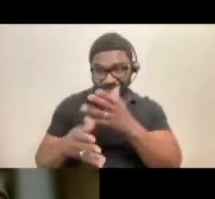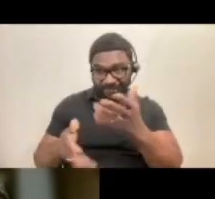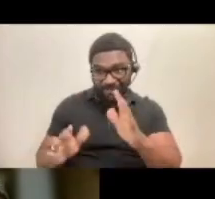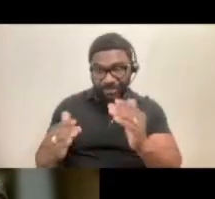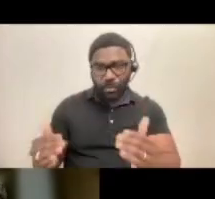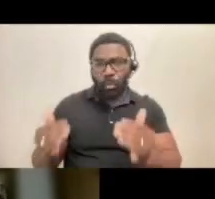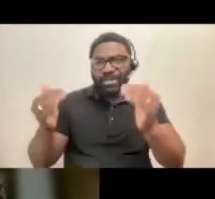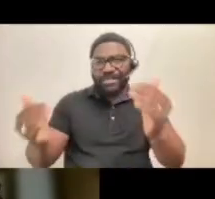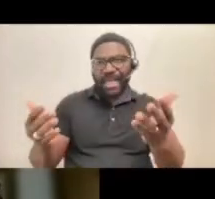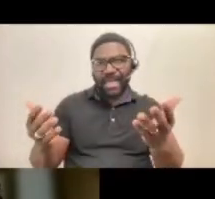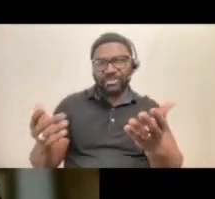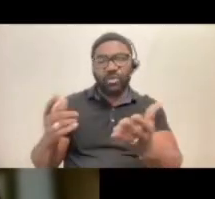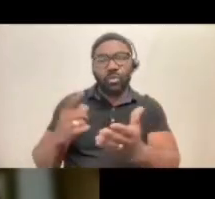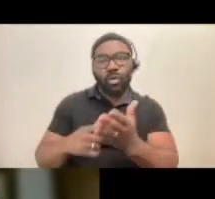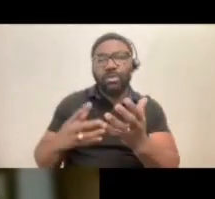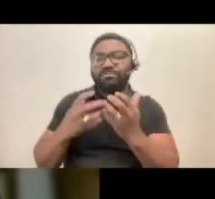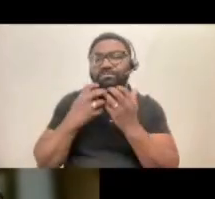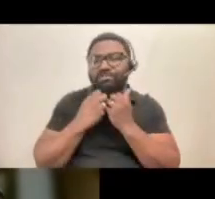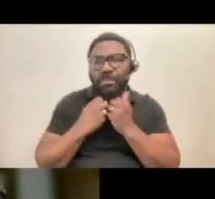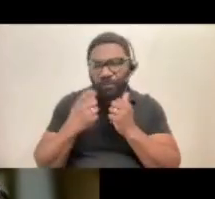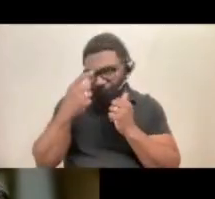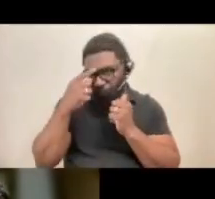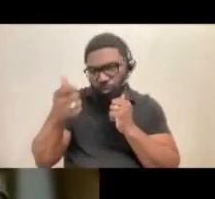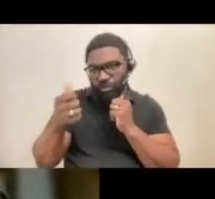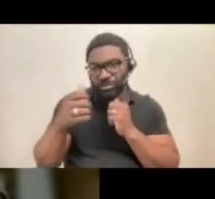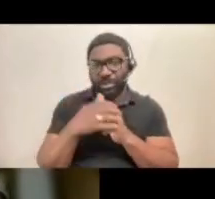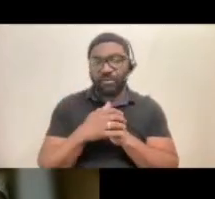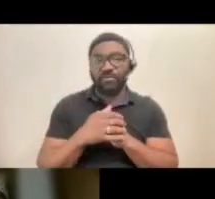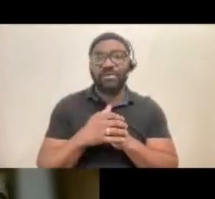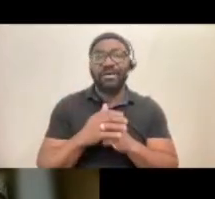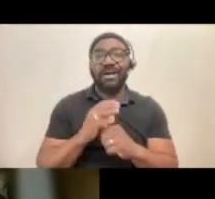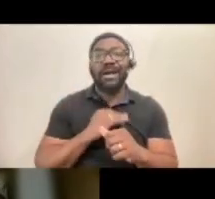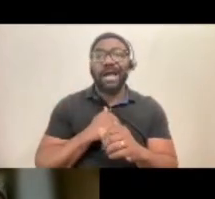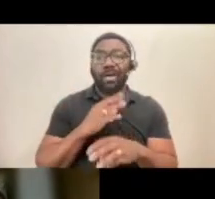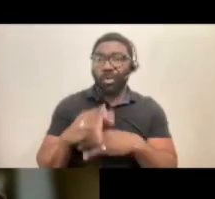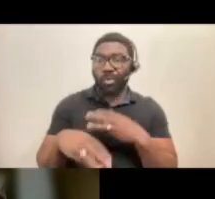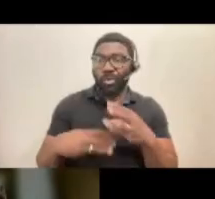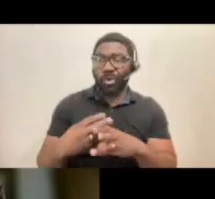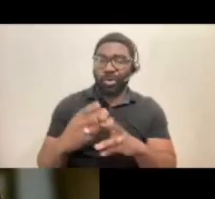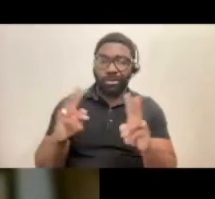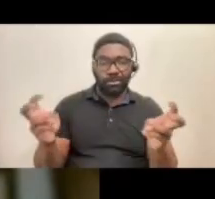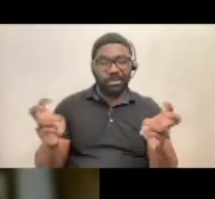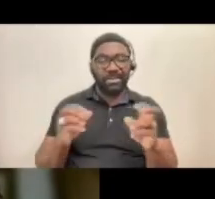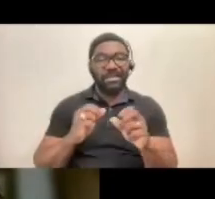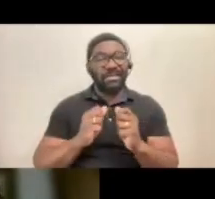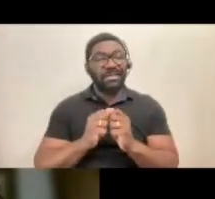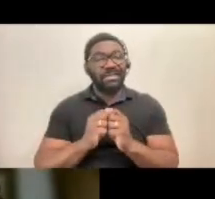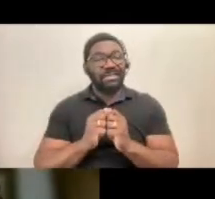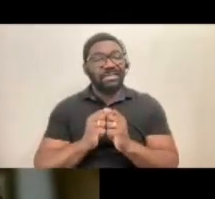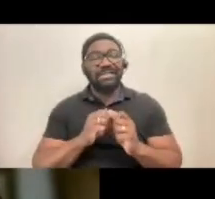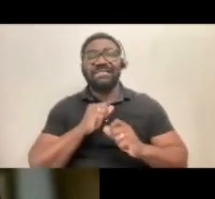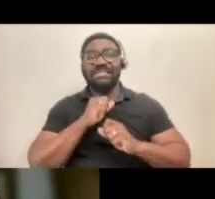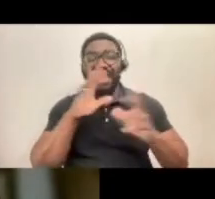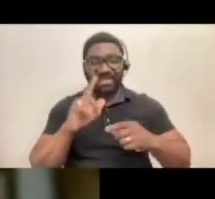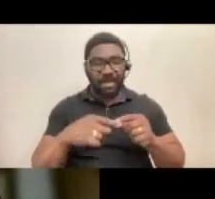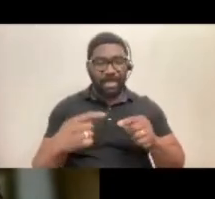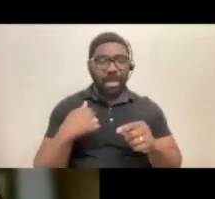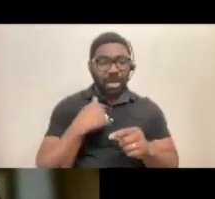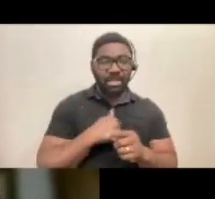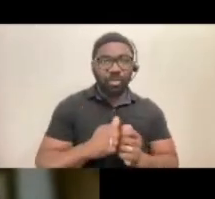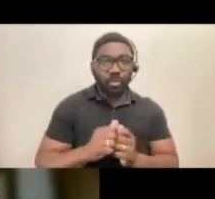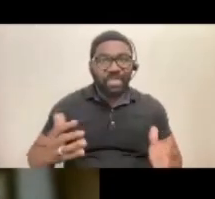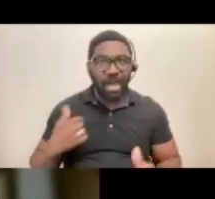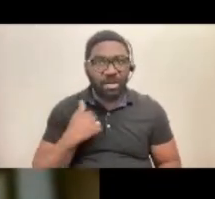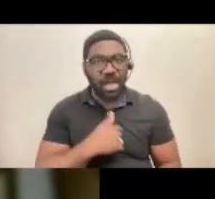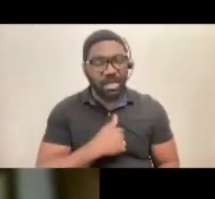that you want most for yourself? We live in the world of nothing about us without us. So we for sure wanted to make sure that we were including our